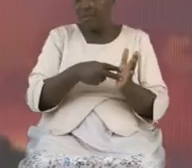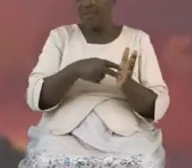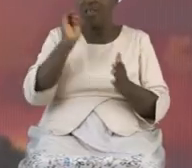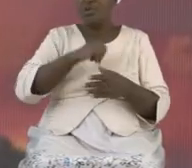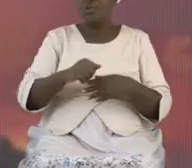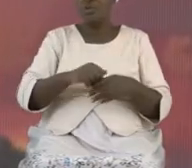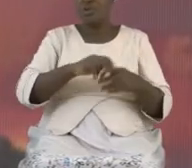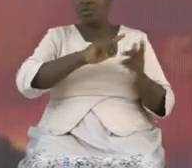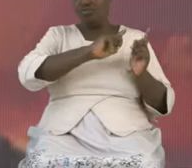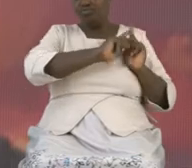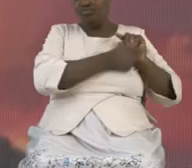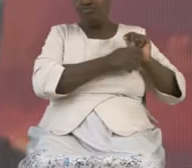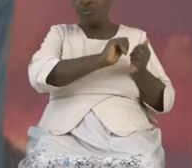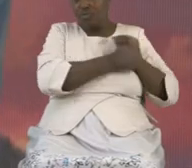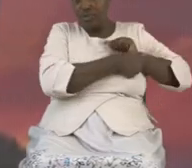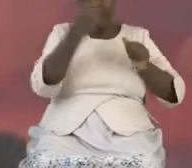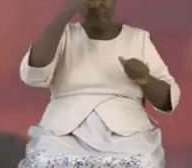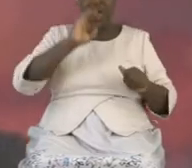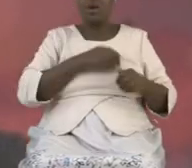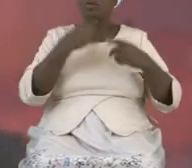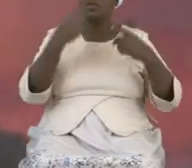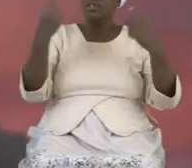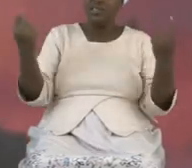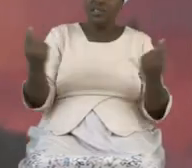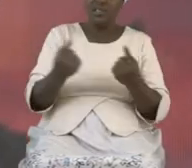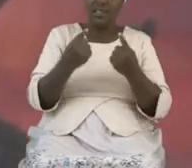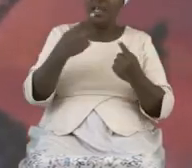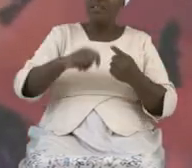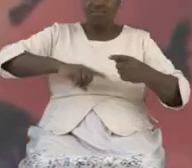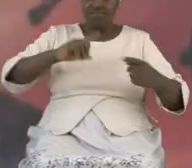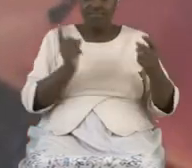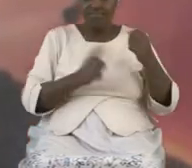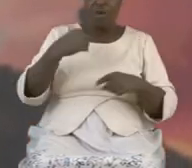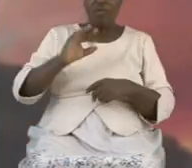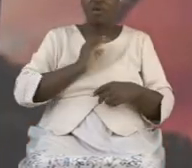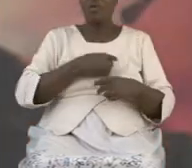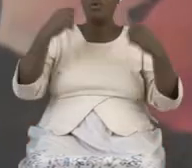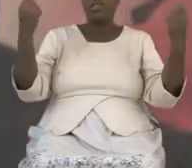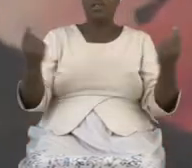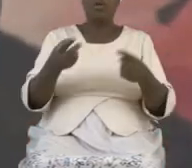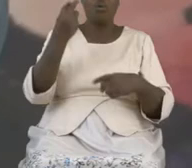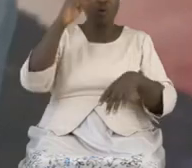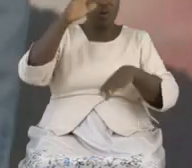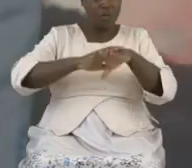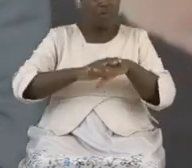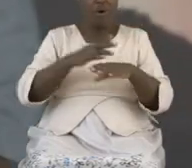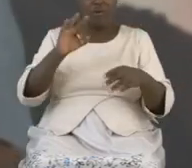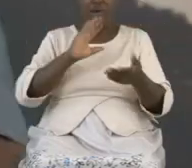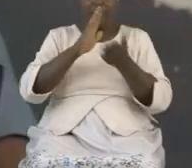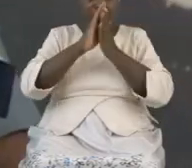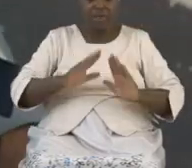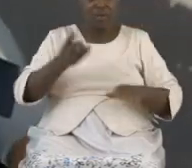for iniquities. The chastisement of our peace was upon him. And with his